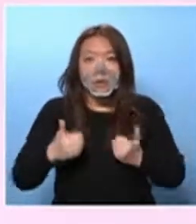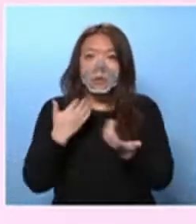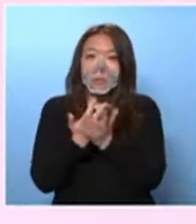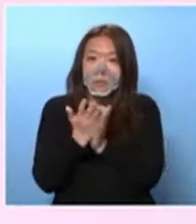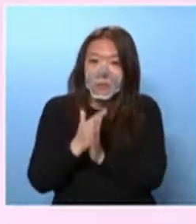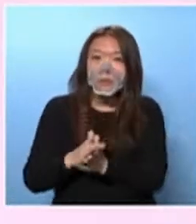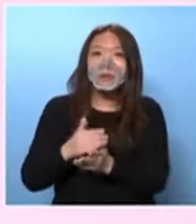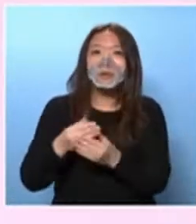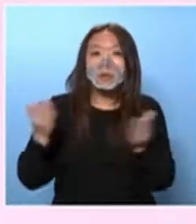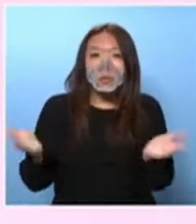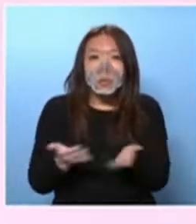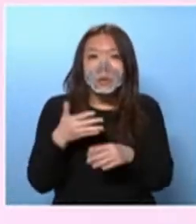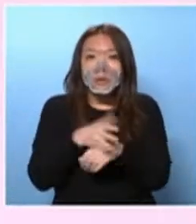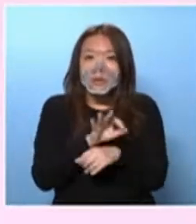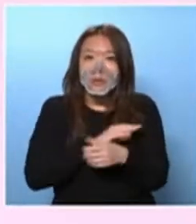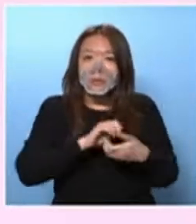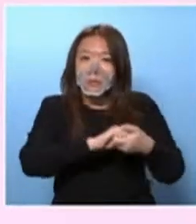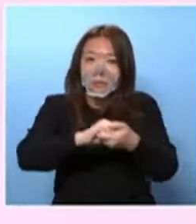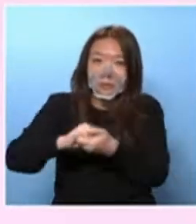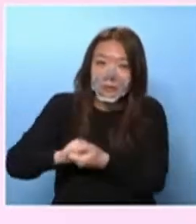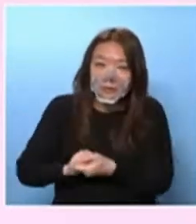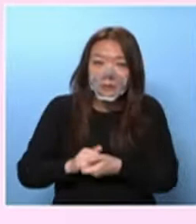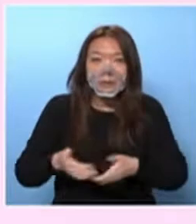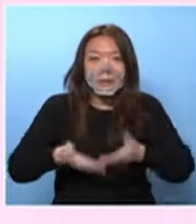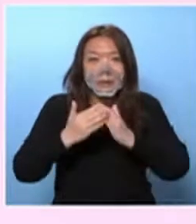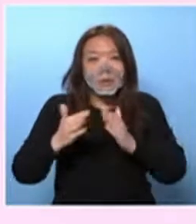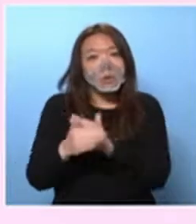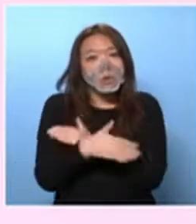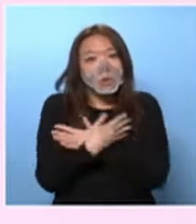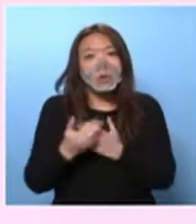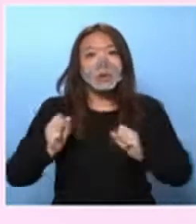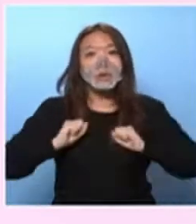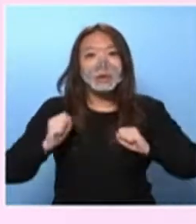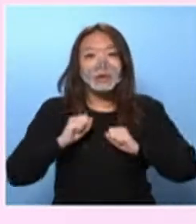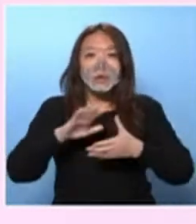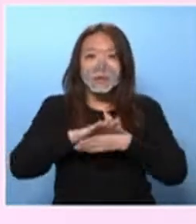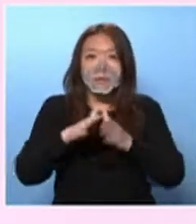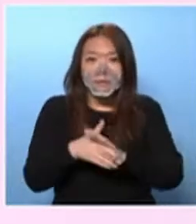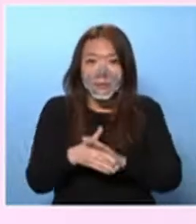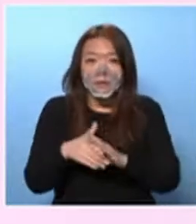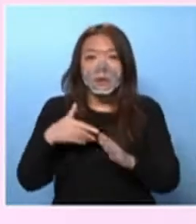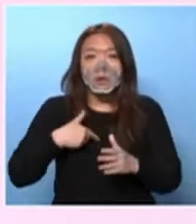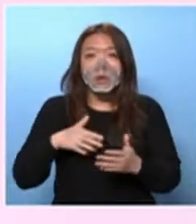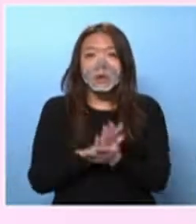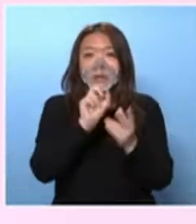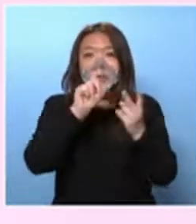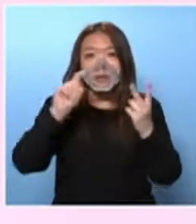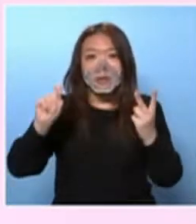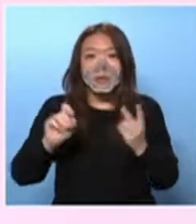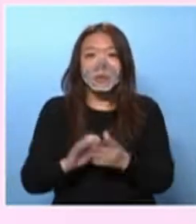for major international sports events, as well as for providing more sports and recreational facilities.